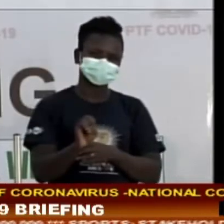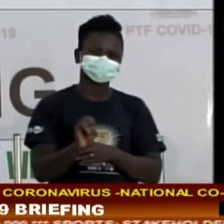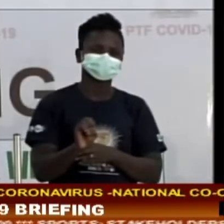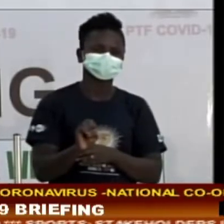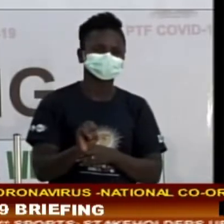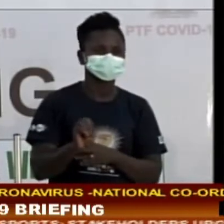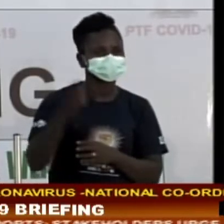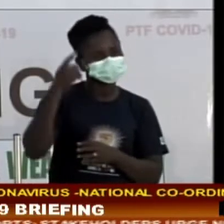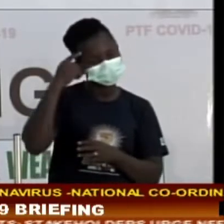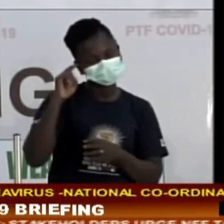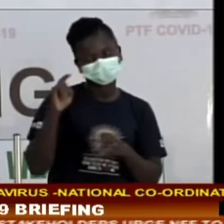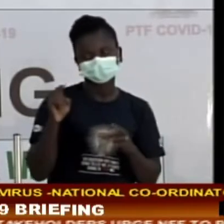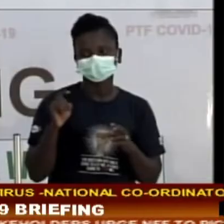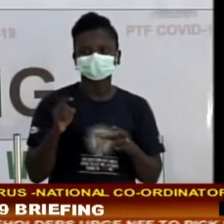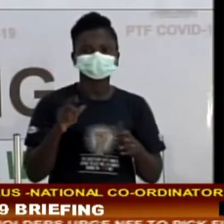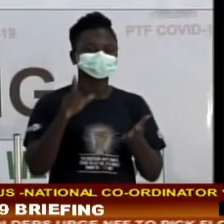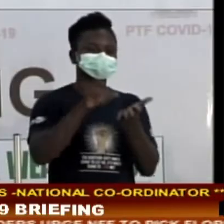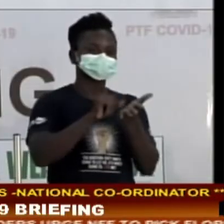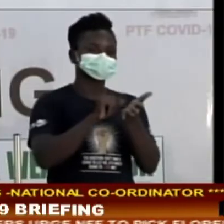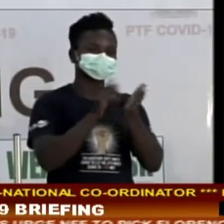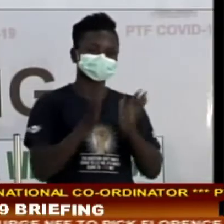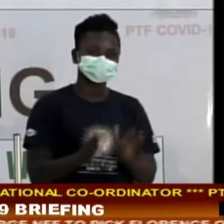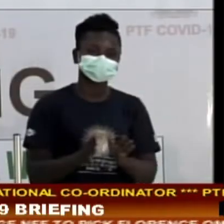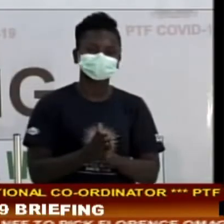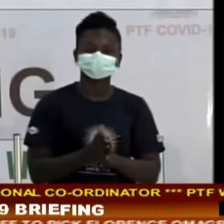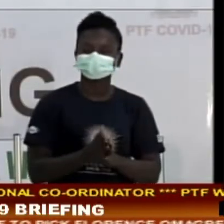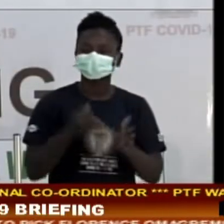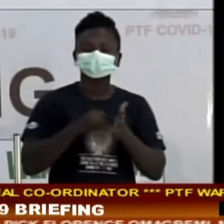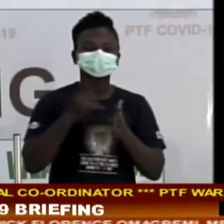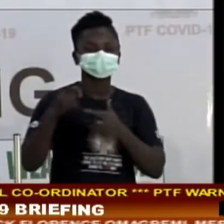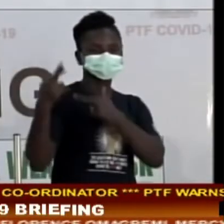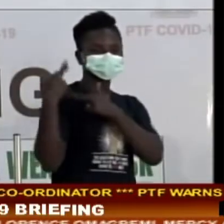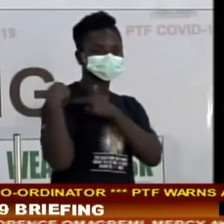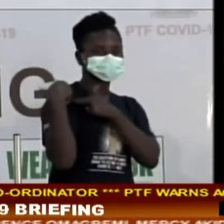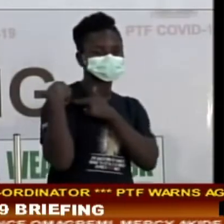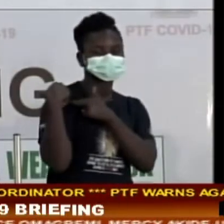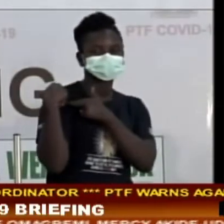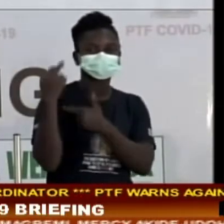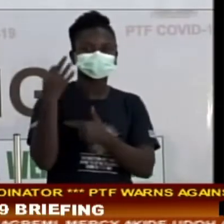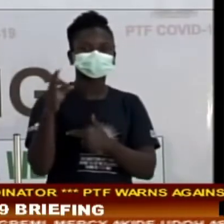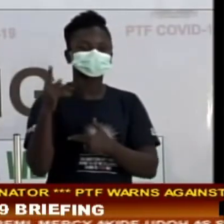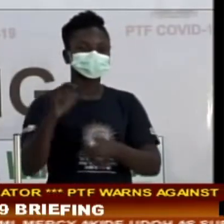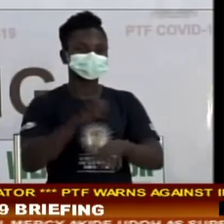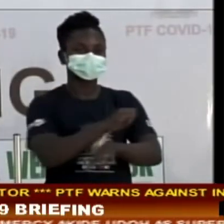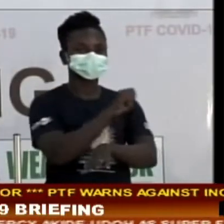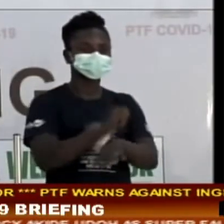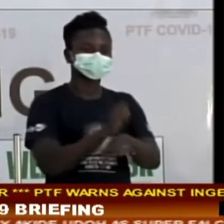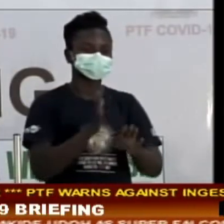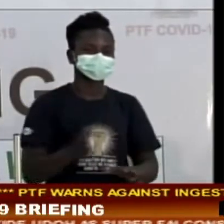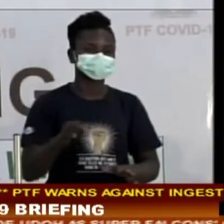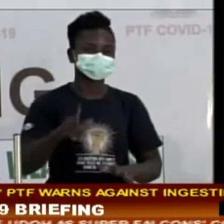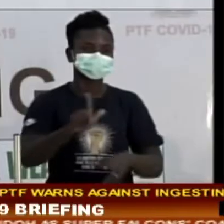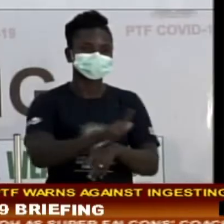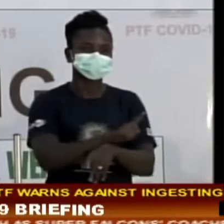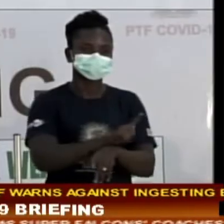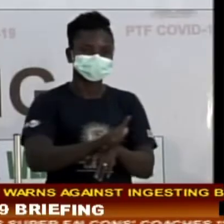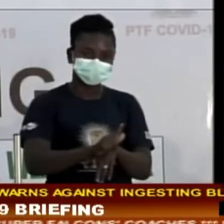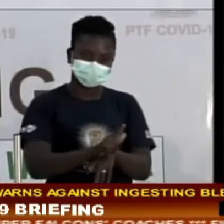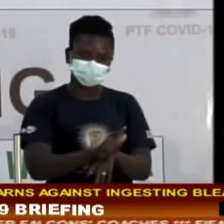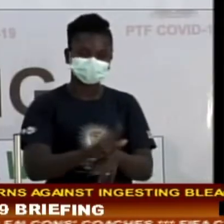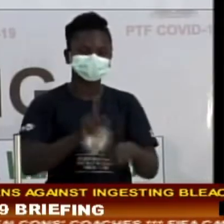one another it is responsibility of the employers of Labor